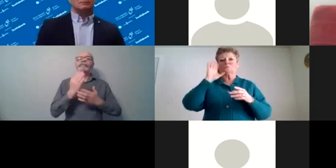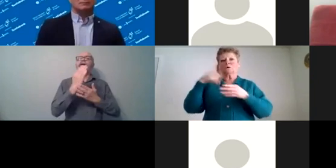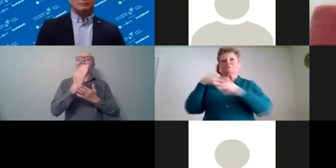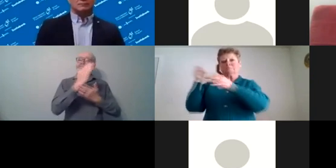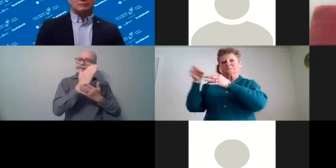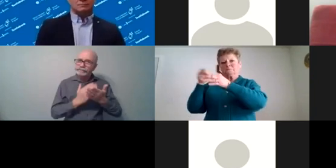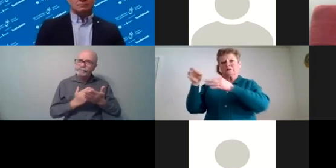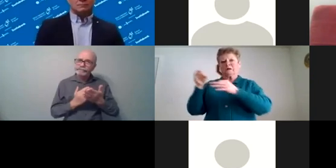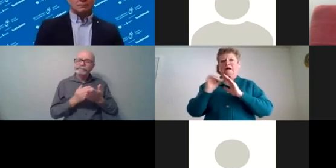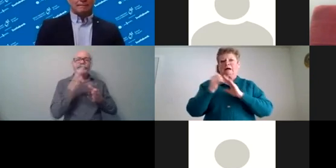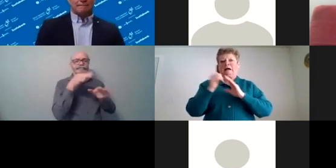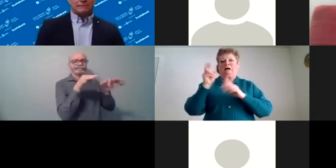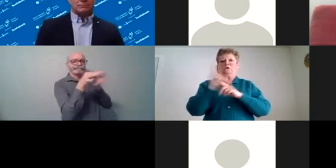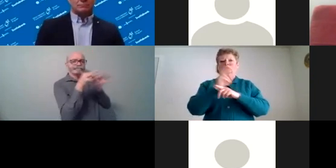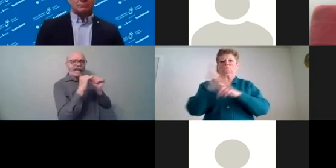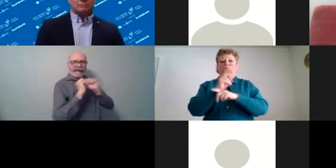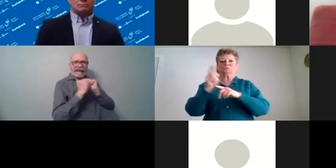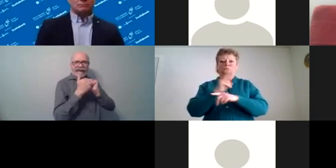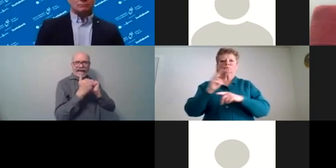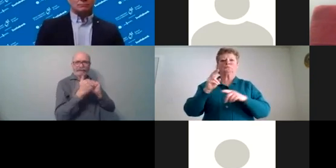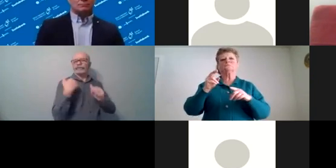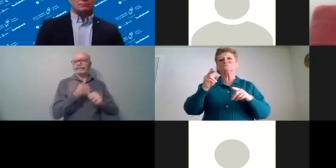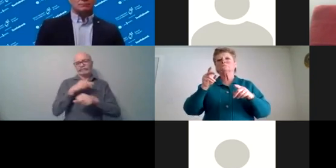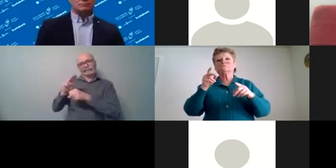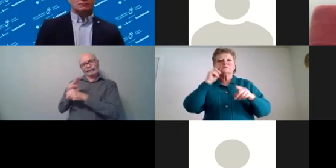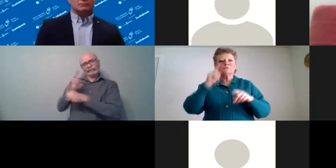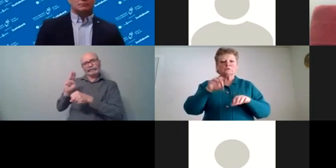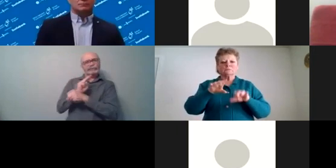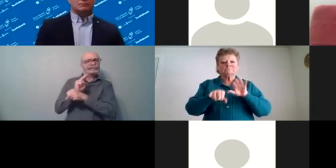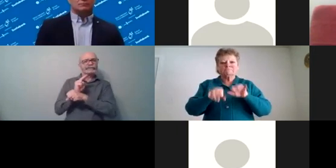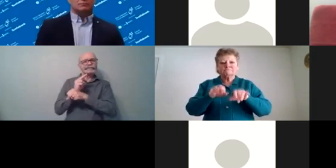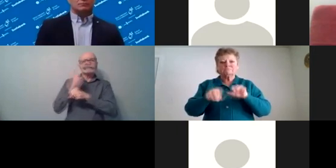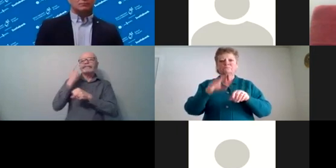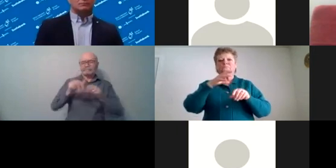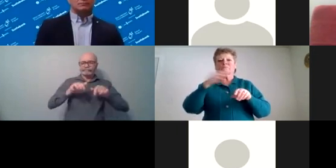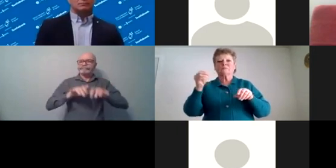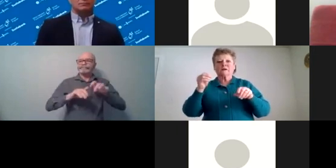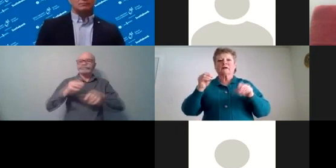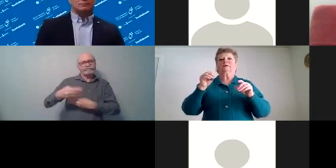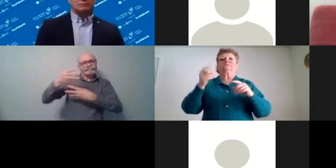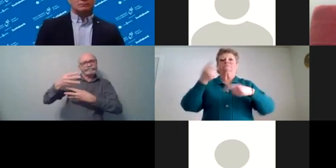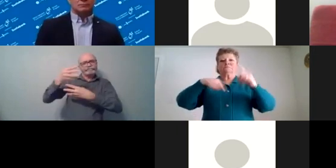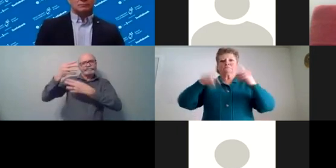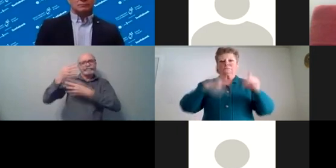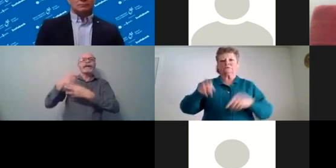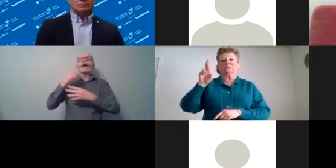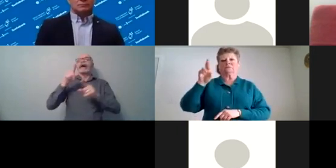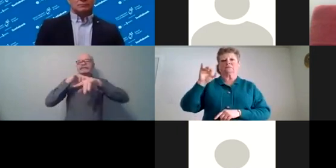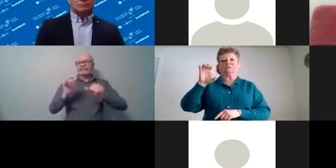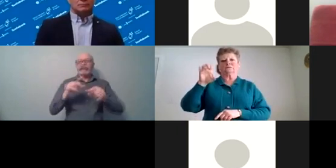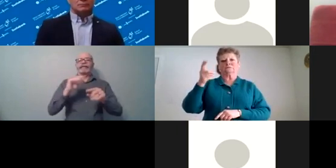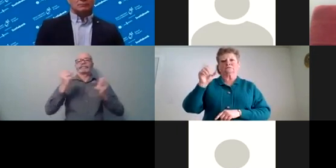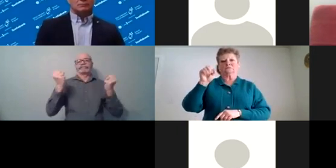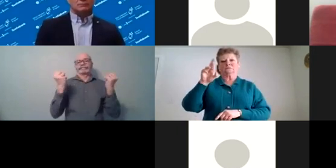how to access. Those directions are also listed in the chat function, and Richard Martel is